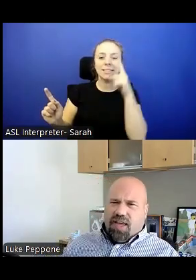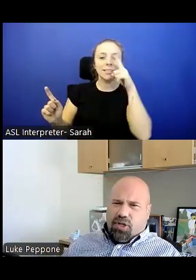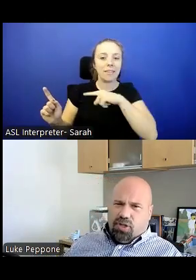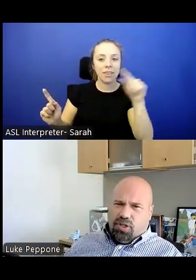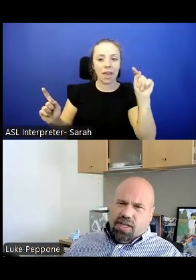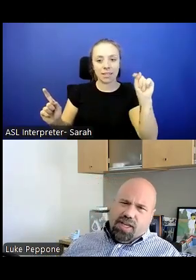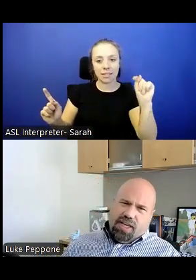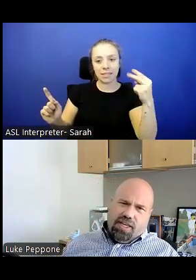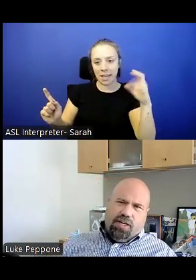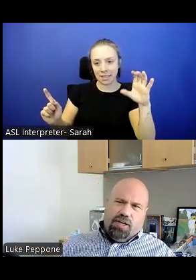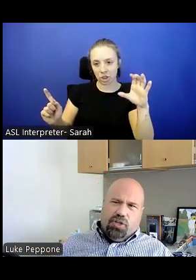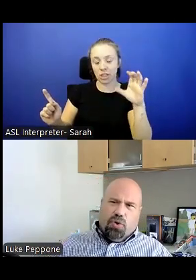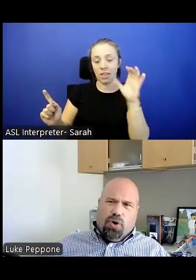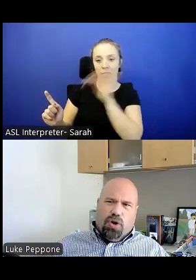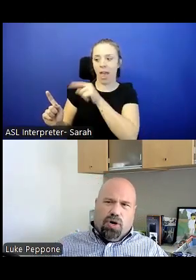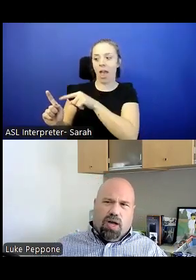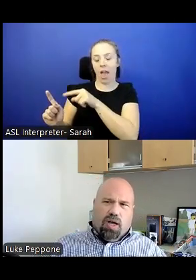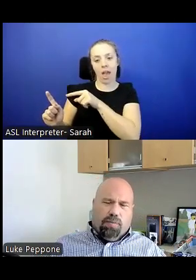psychoactive chemical